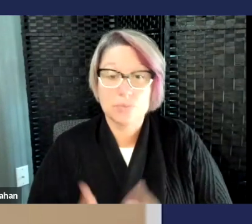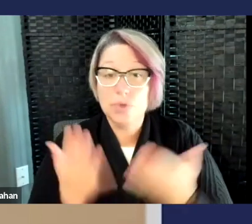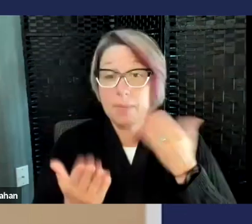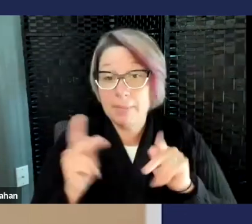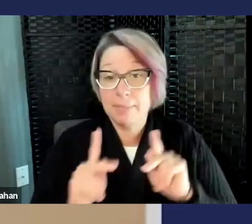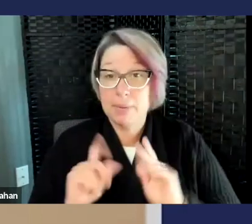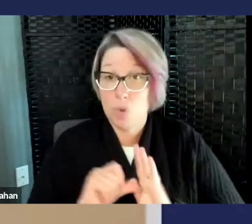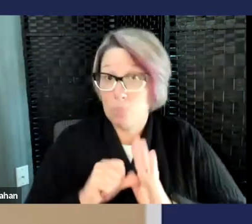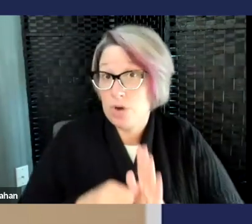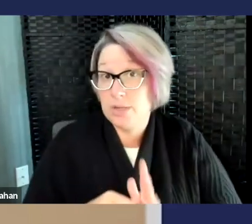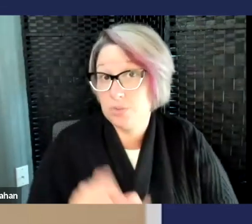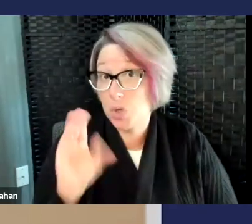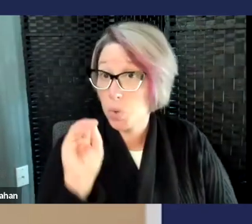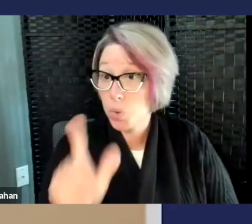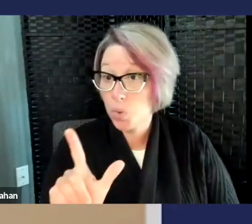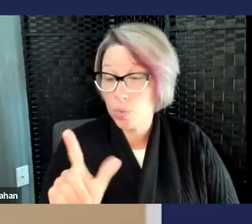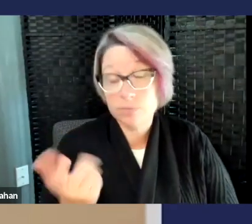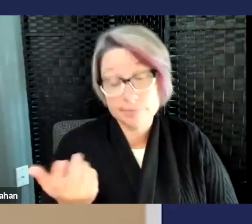impress to be cool. Absolutely.